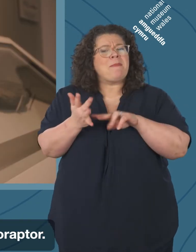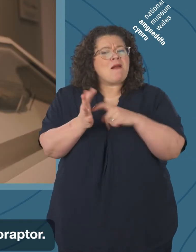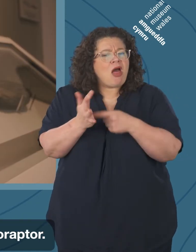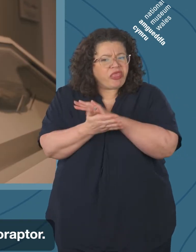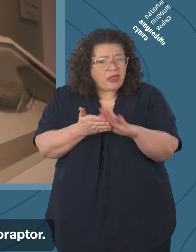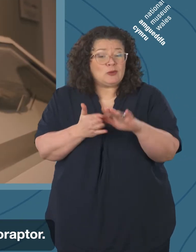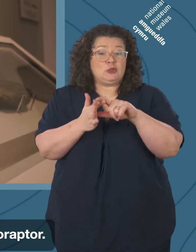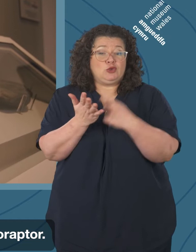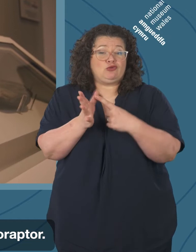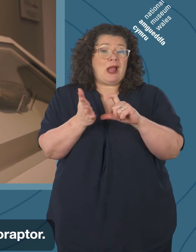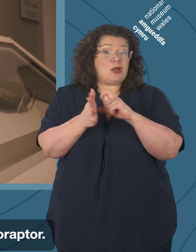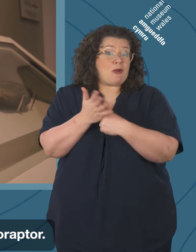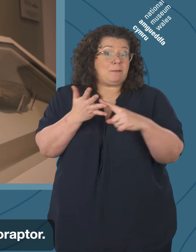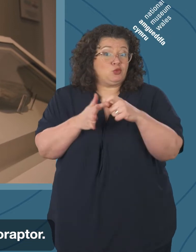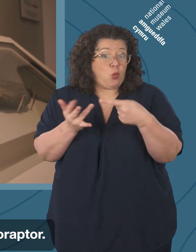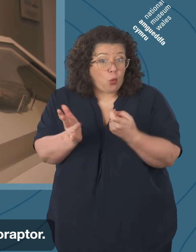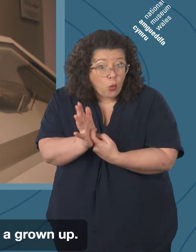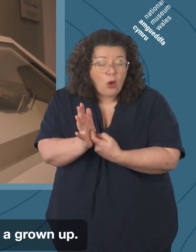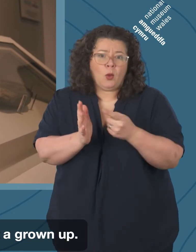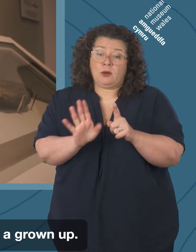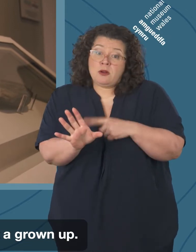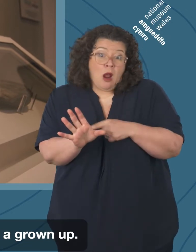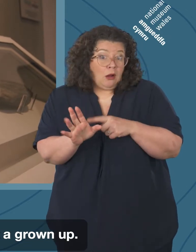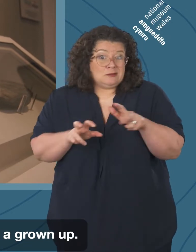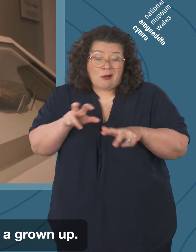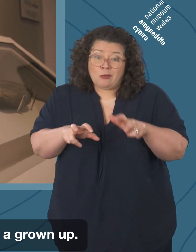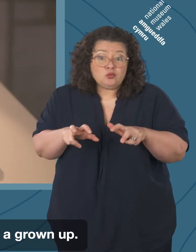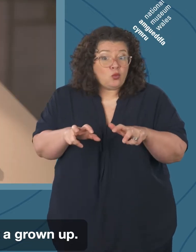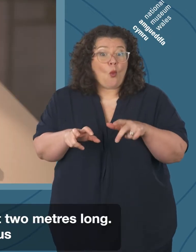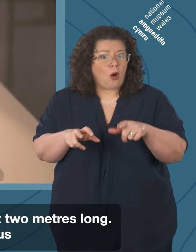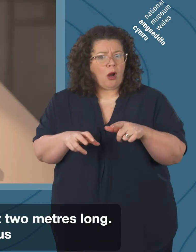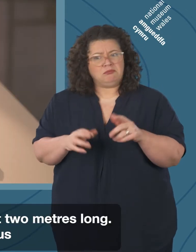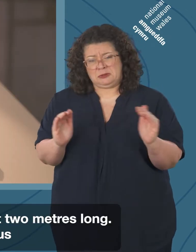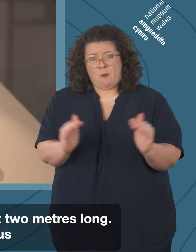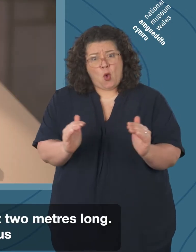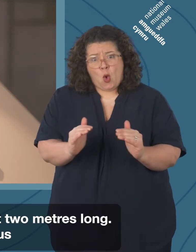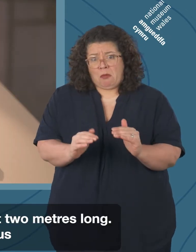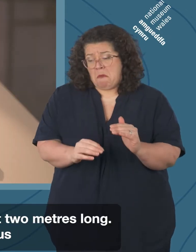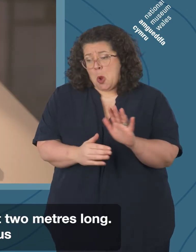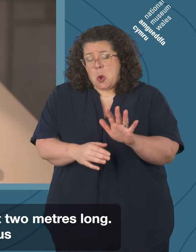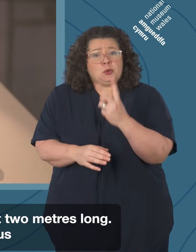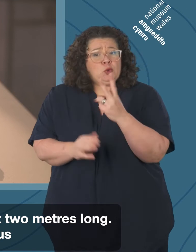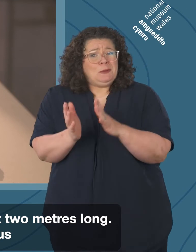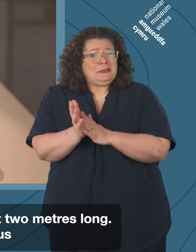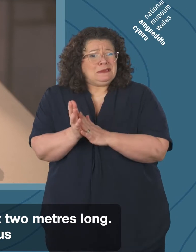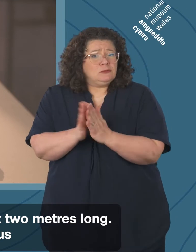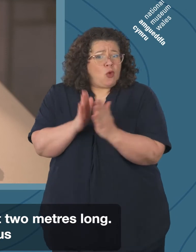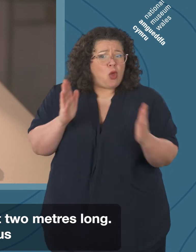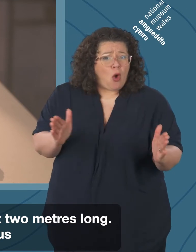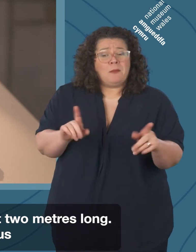Penarth, and it was called Dracoraptor. It was a young dinosaur, not a grown-up, and it was quite small, only about 2 metres